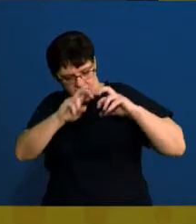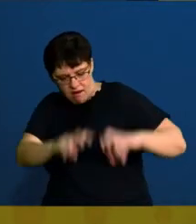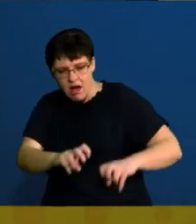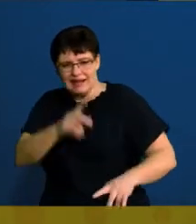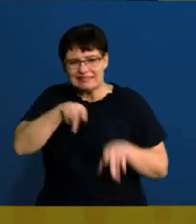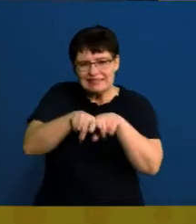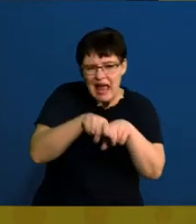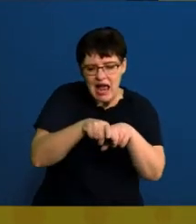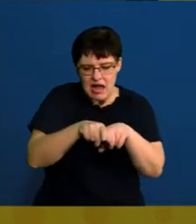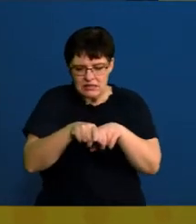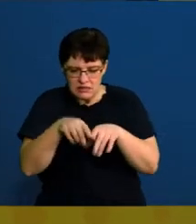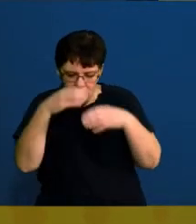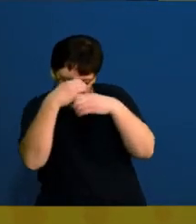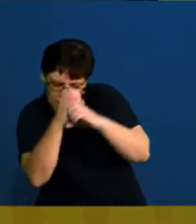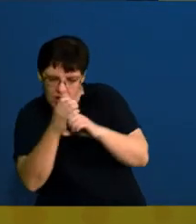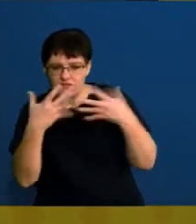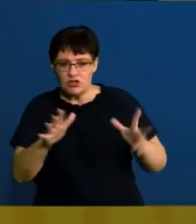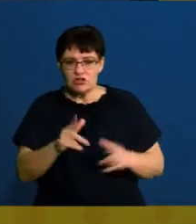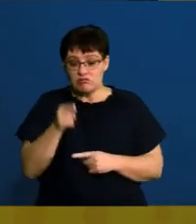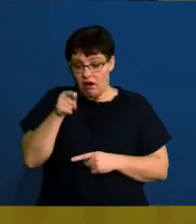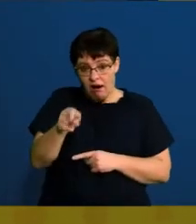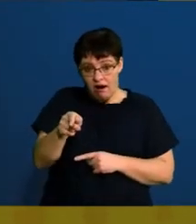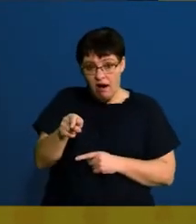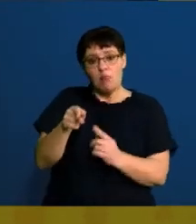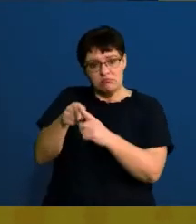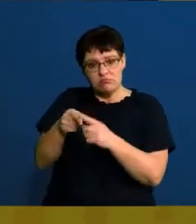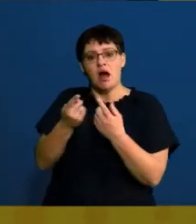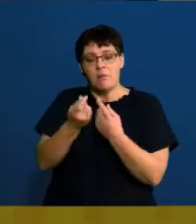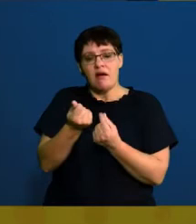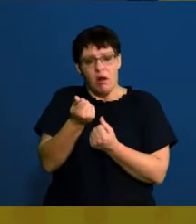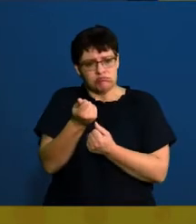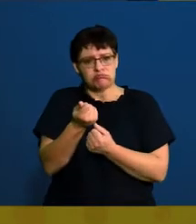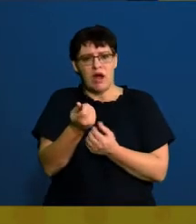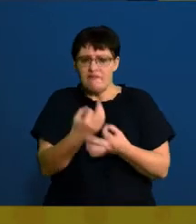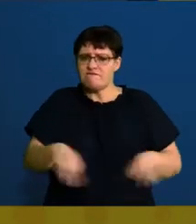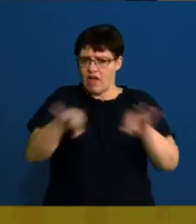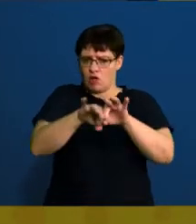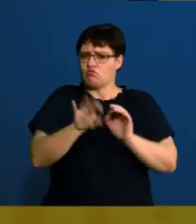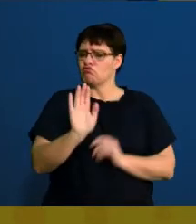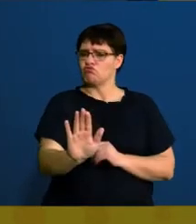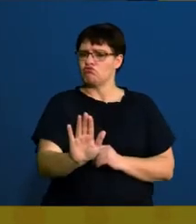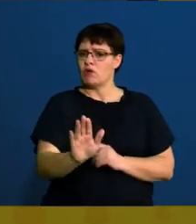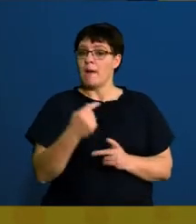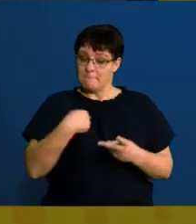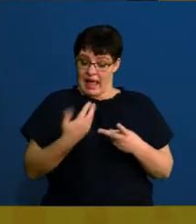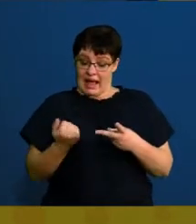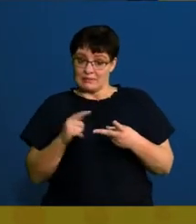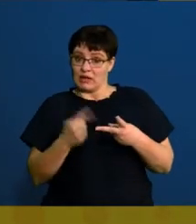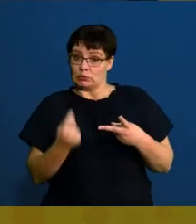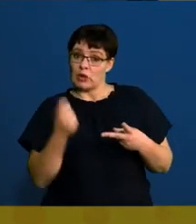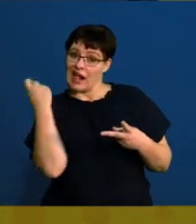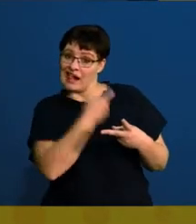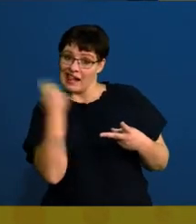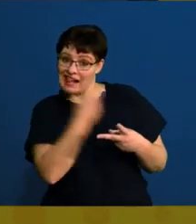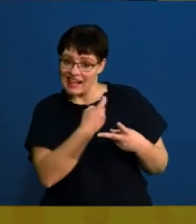it's basically what you see is what you get. The product is value for money. It is going to do what is expected and what it